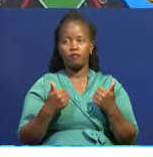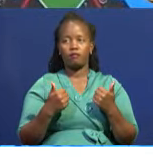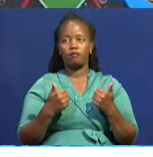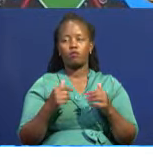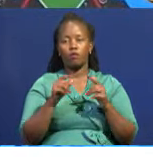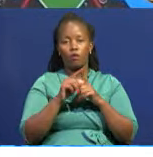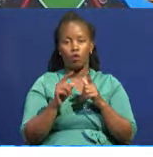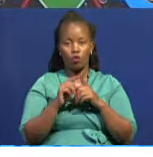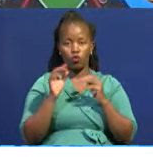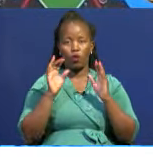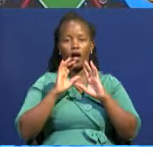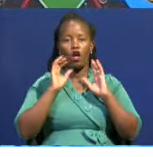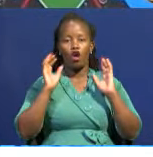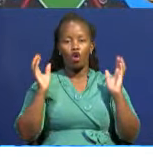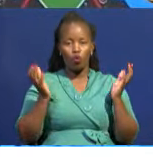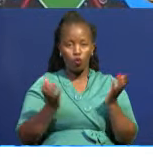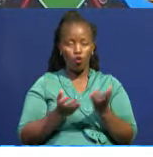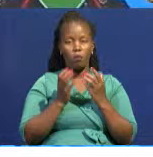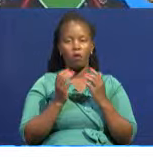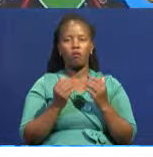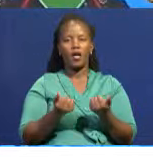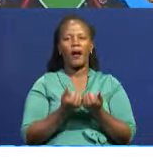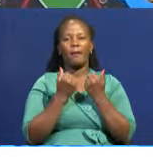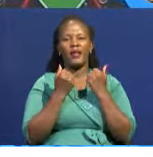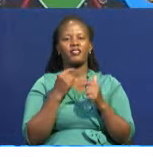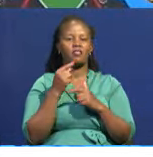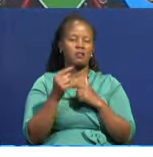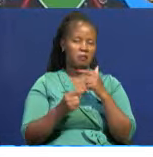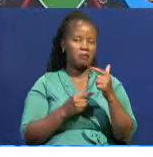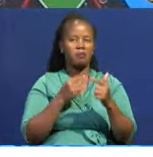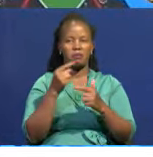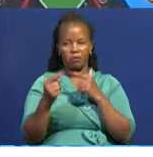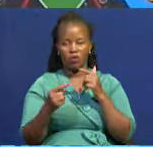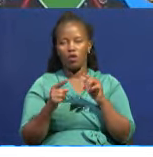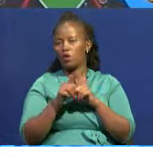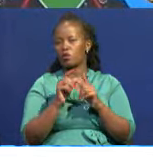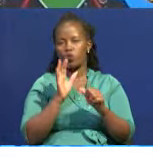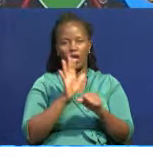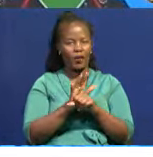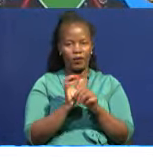The global trends, as you've heard, are changing.